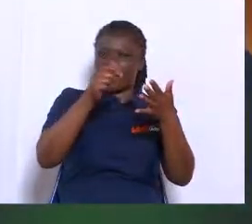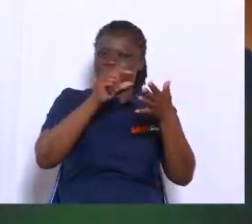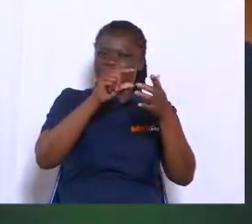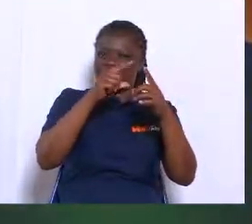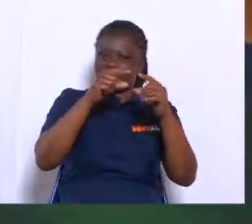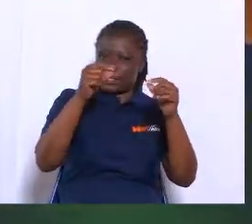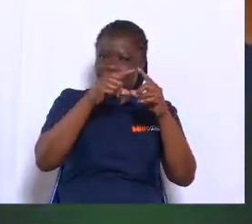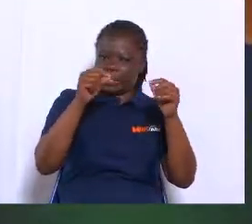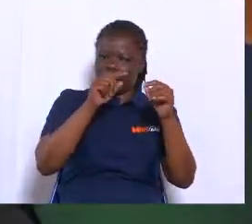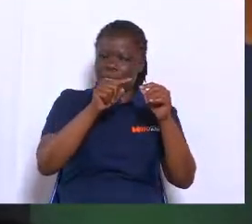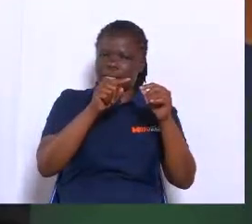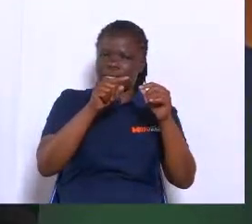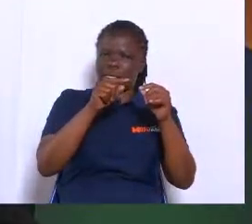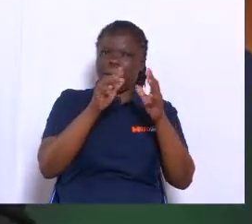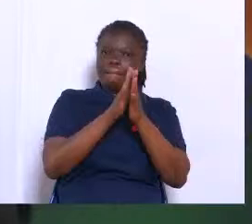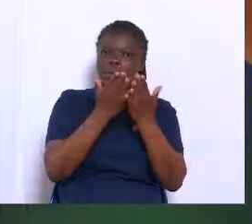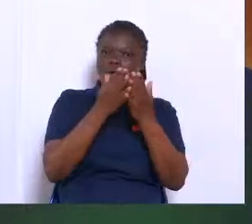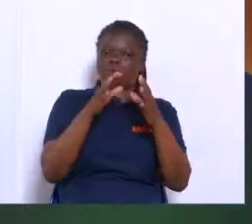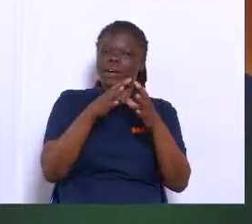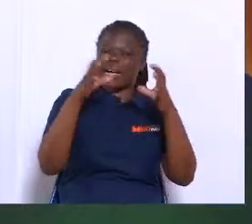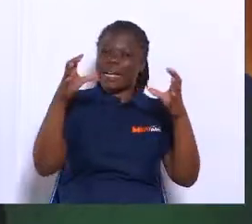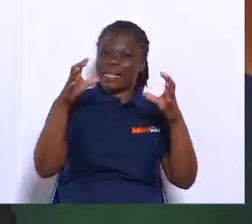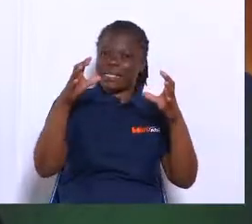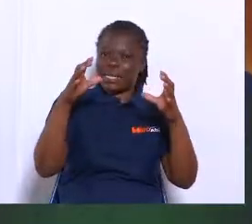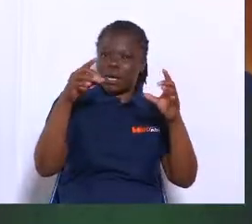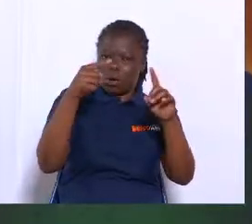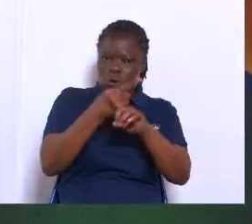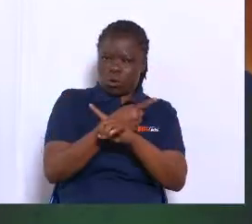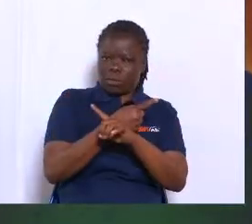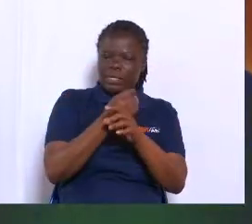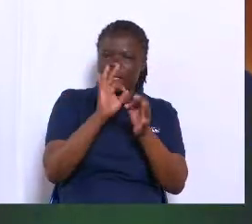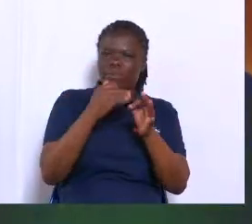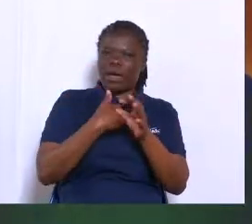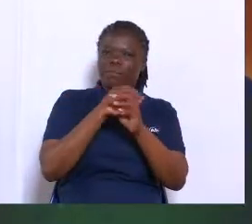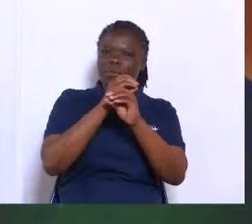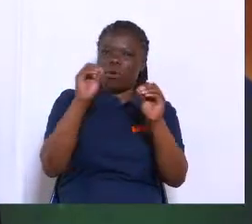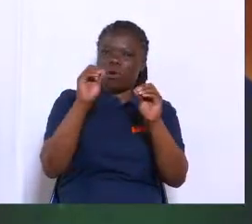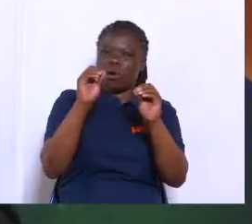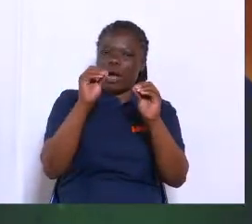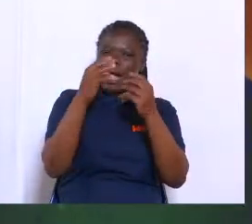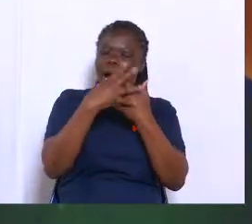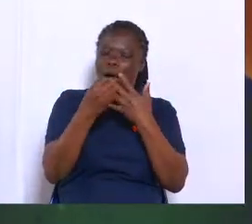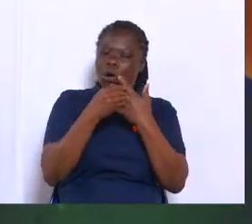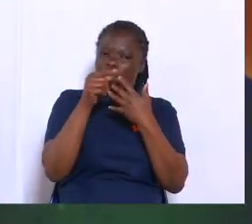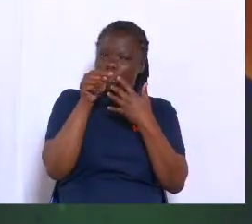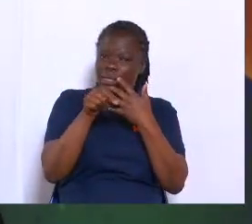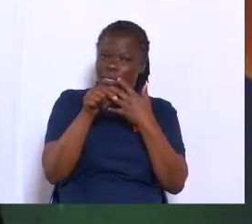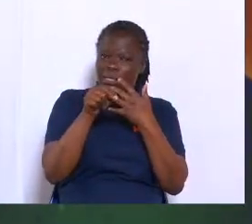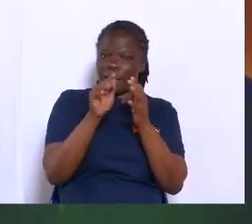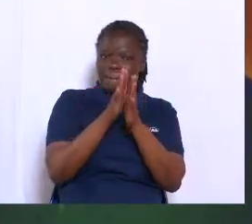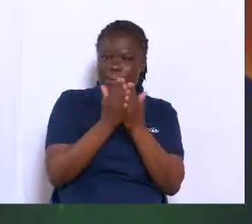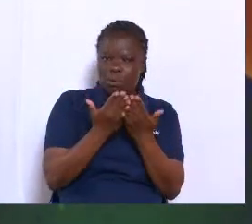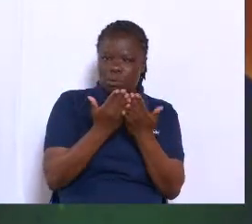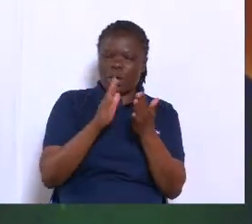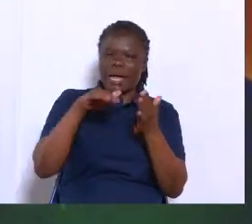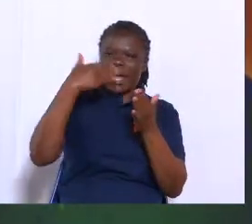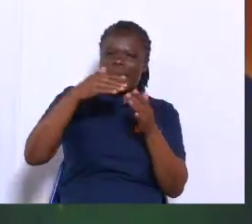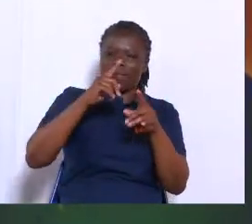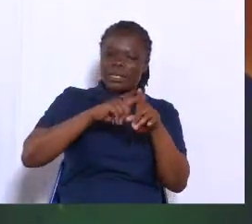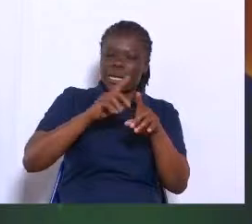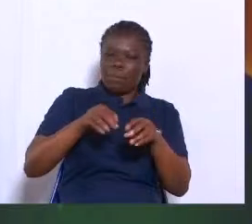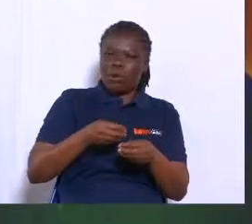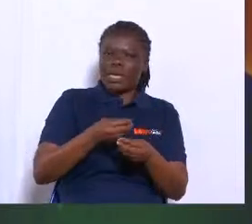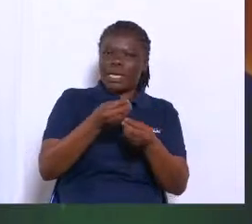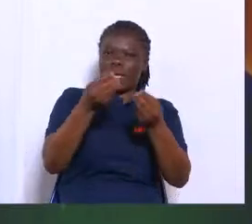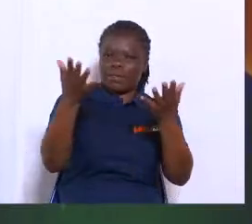Great Controversy, if you don't have a copy of that book, every night we're giving out a copy